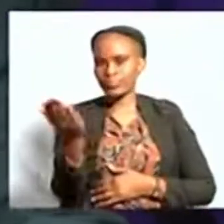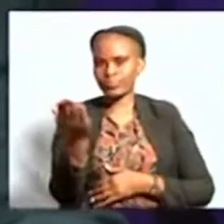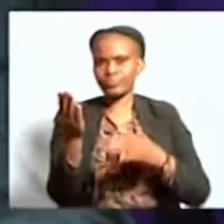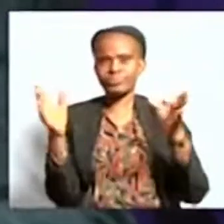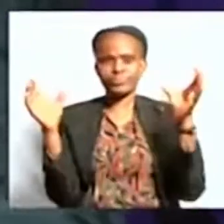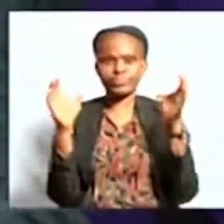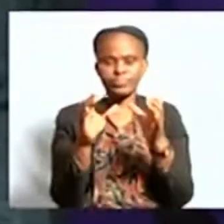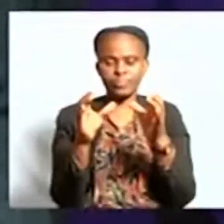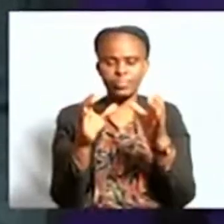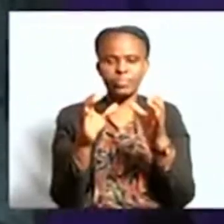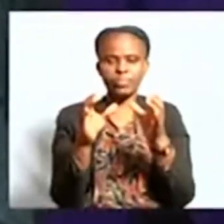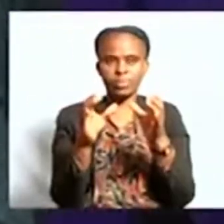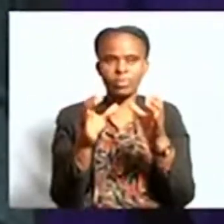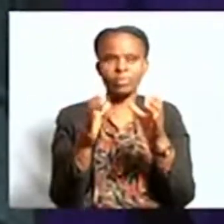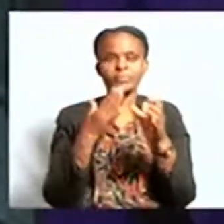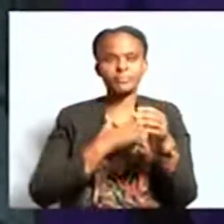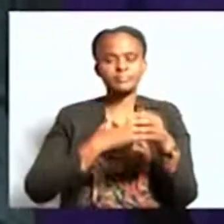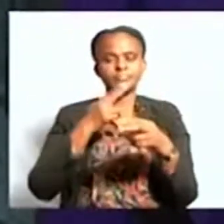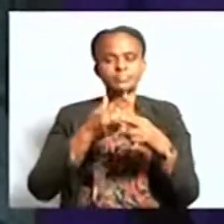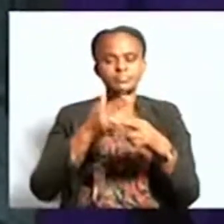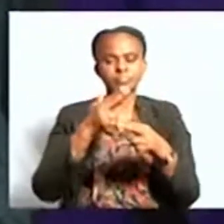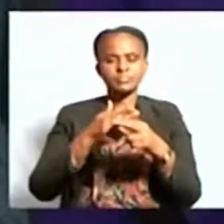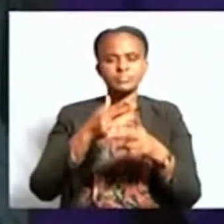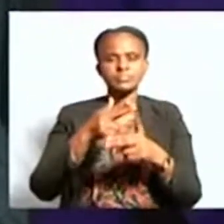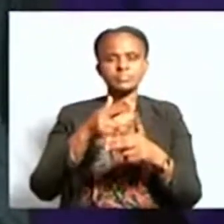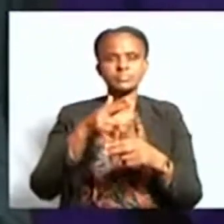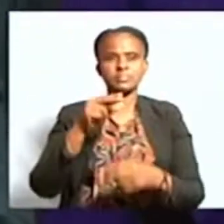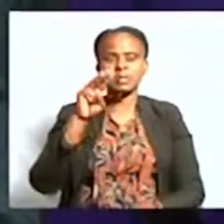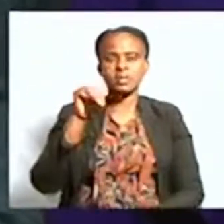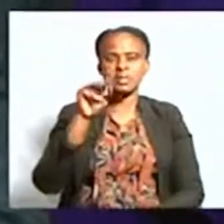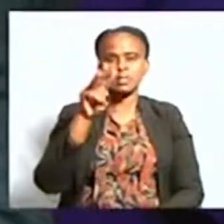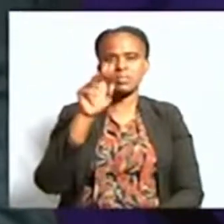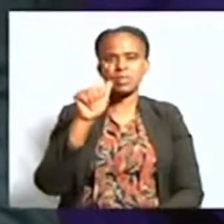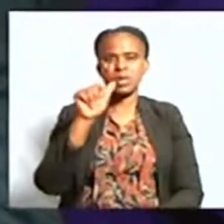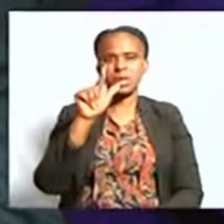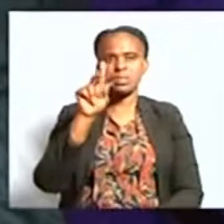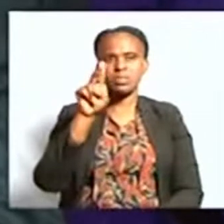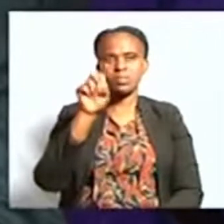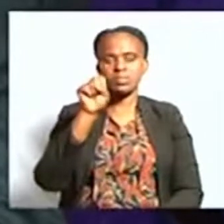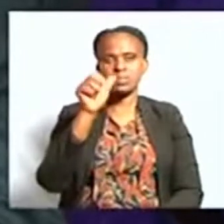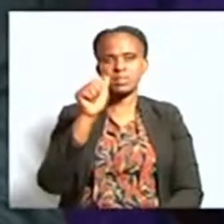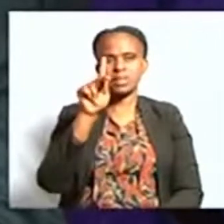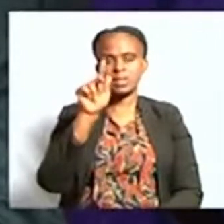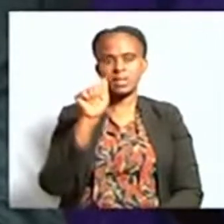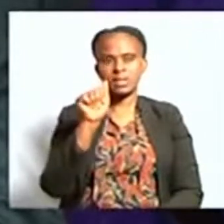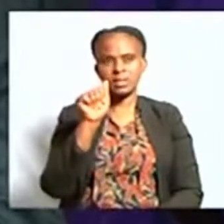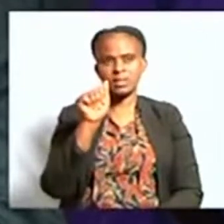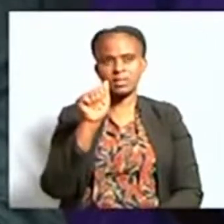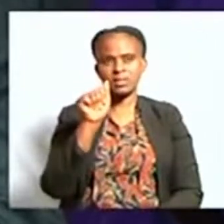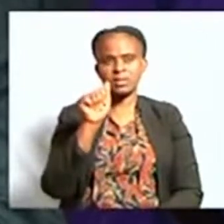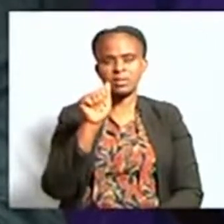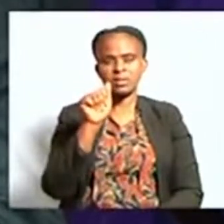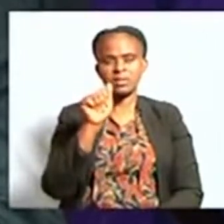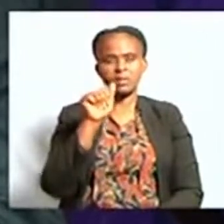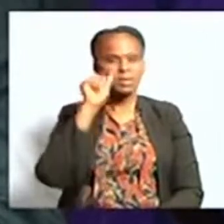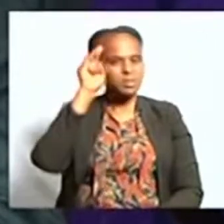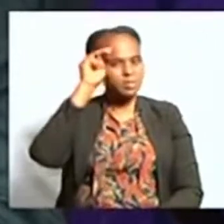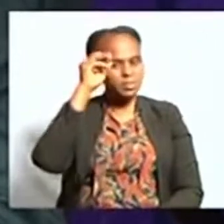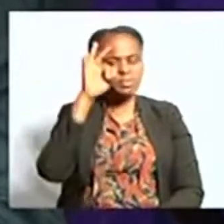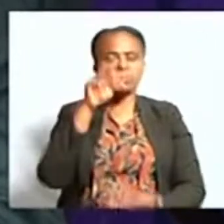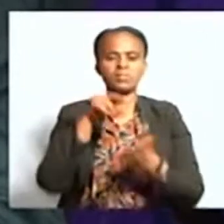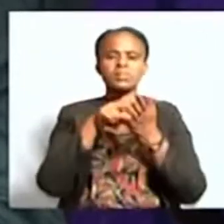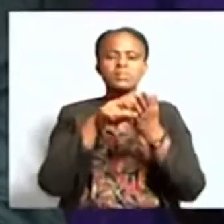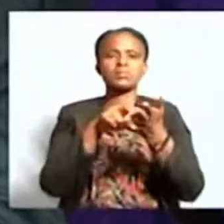committee. My name is Mwalusaka Frederick. I am the Permanent Secretary for the Ministry of Transport and